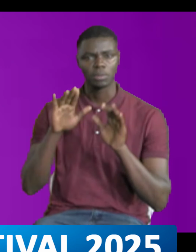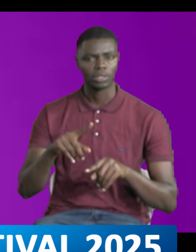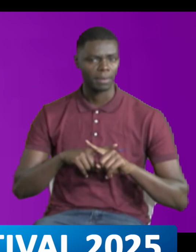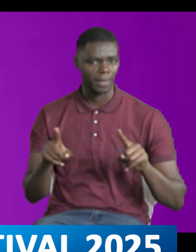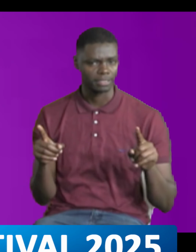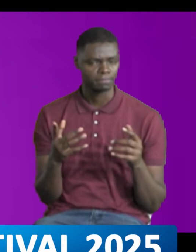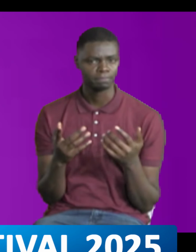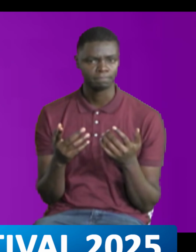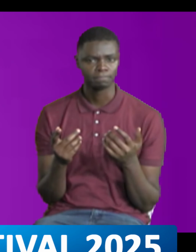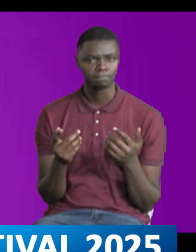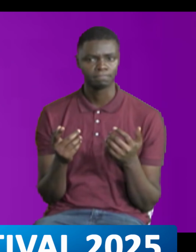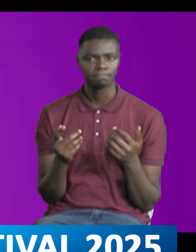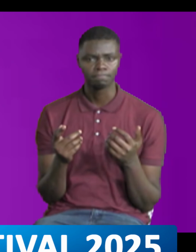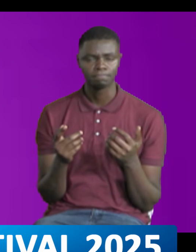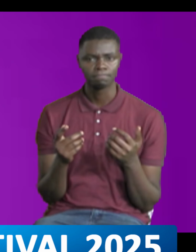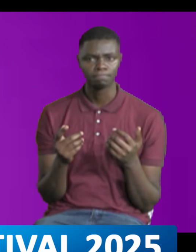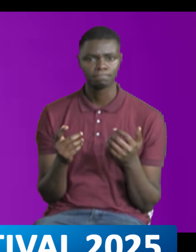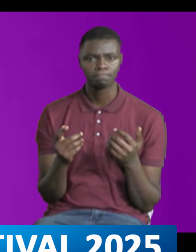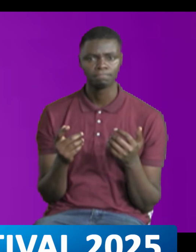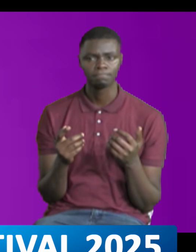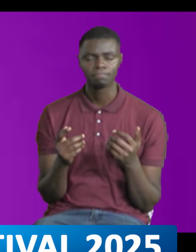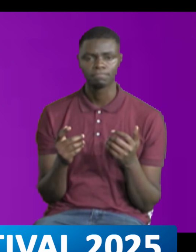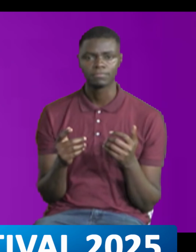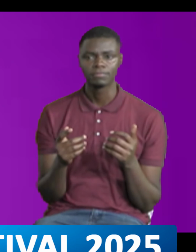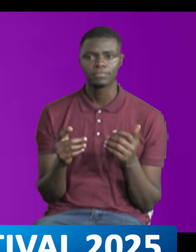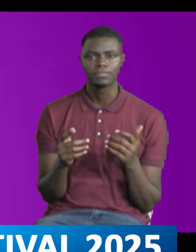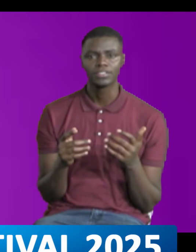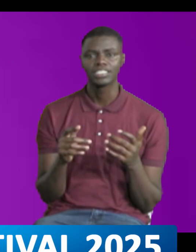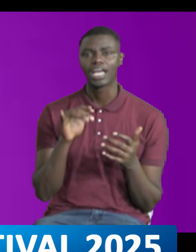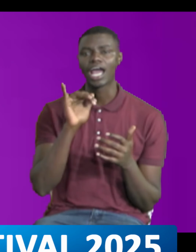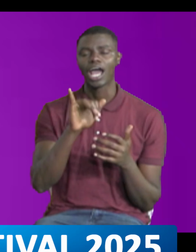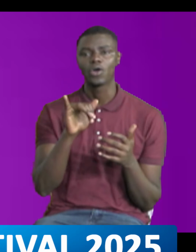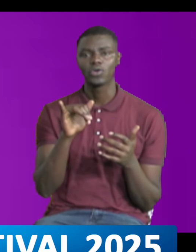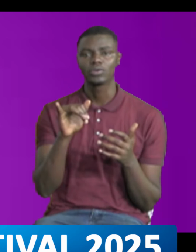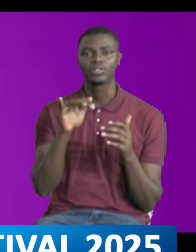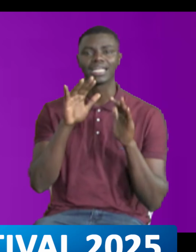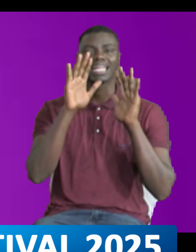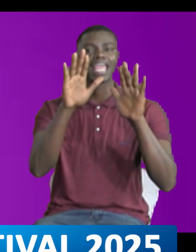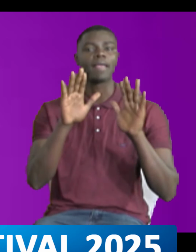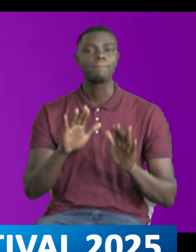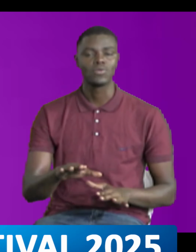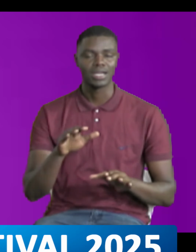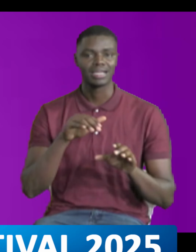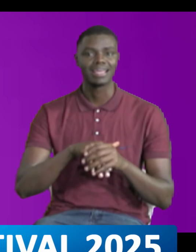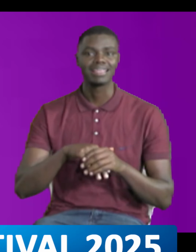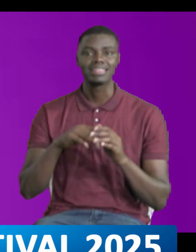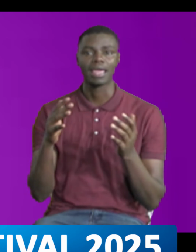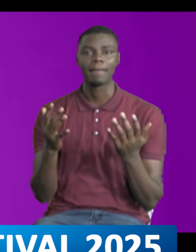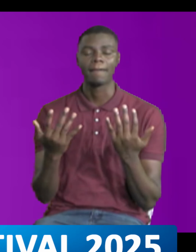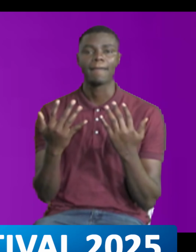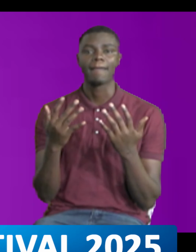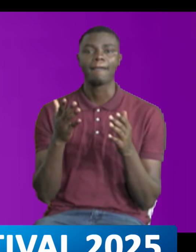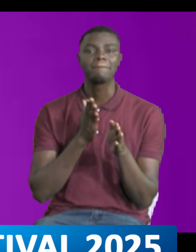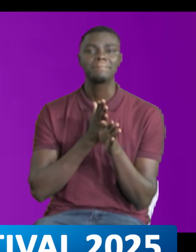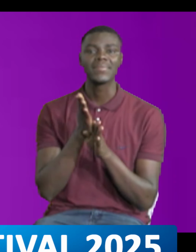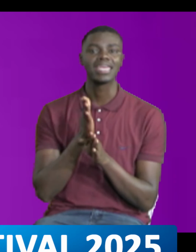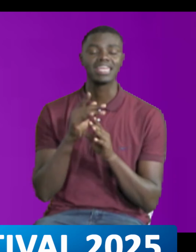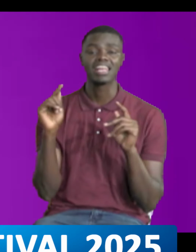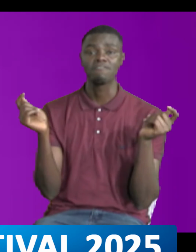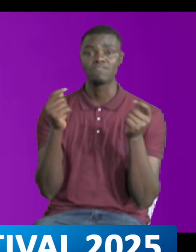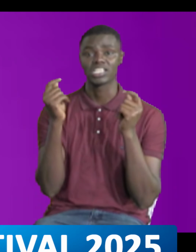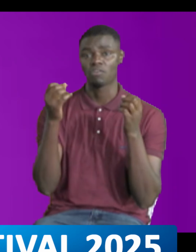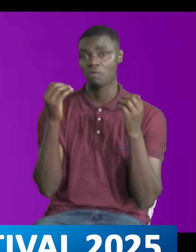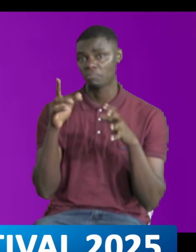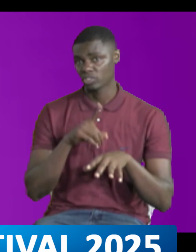But how did it play an integral aspect within the main festival itself? Because most